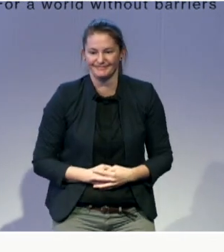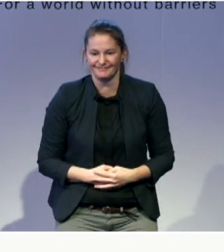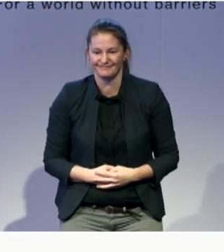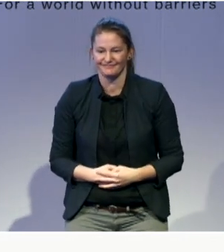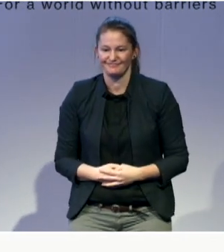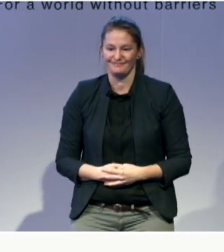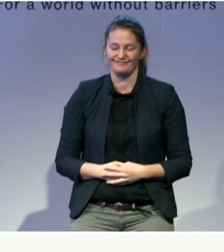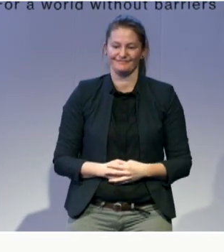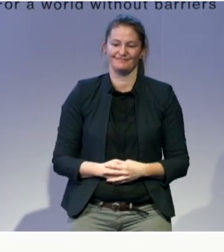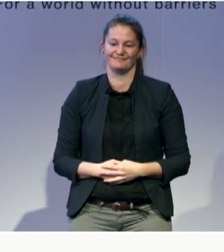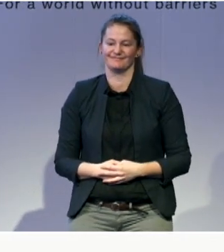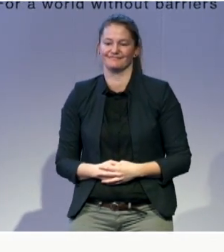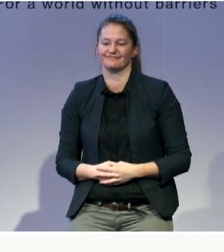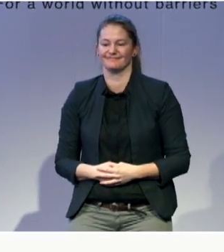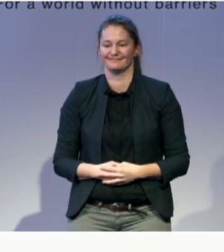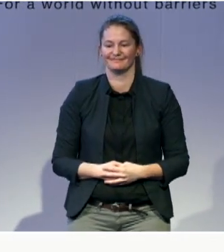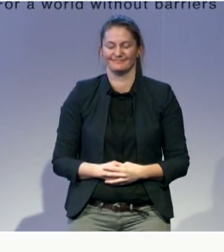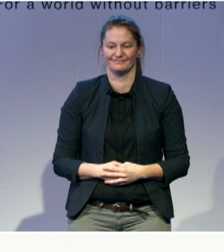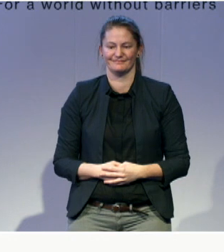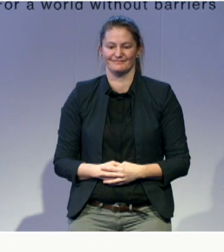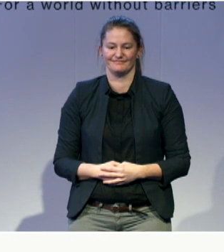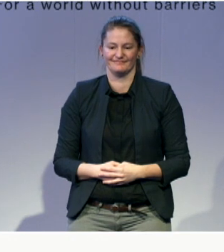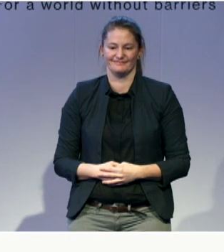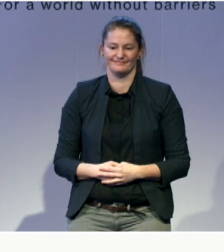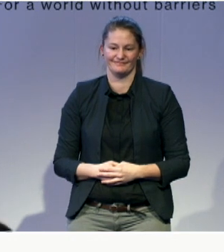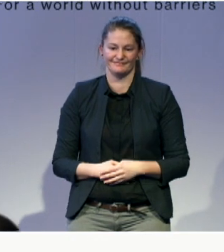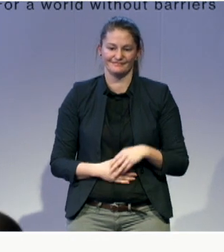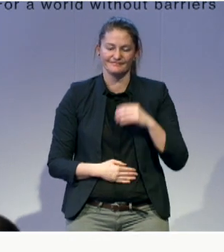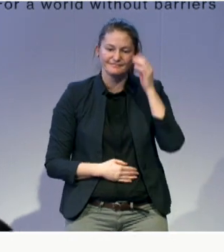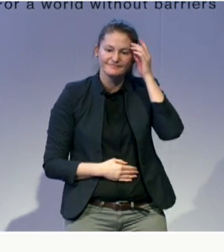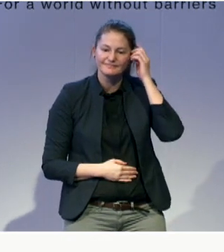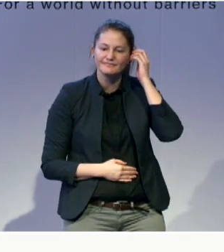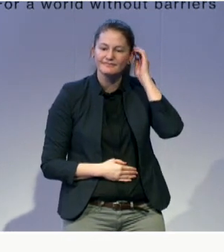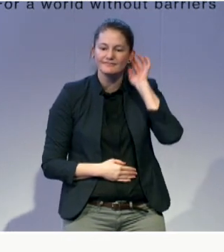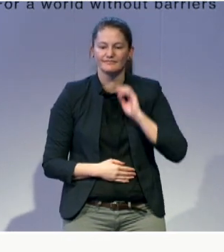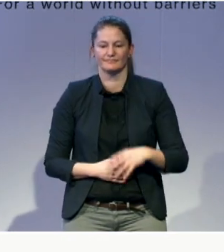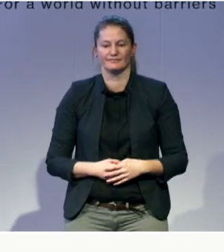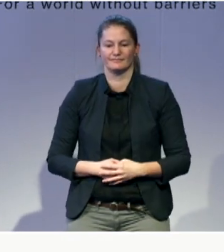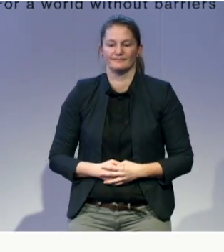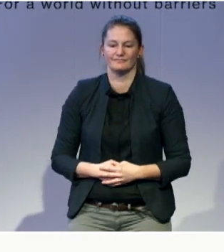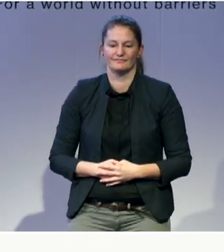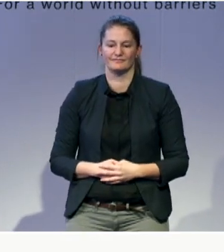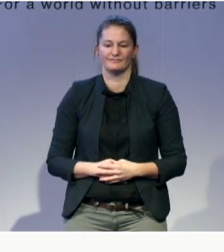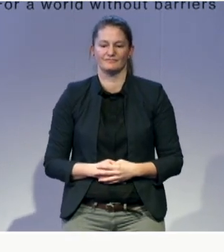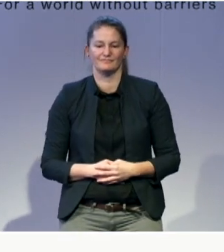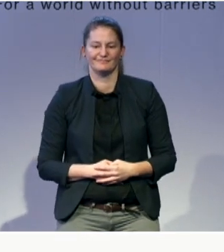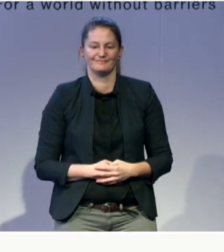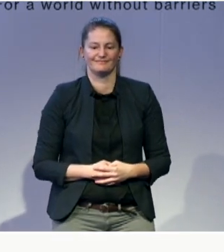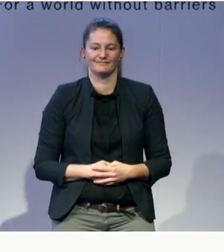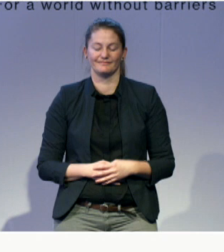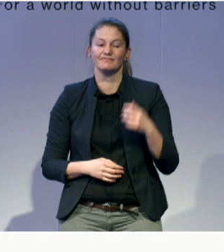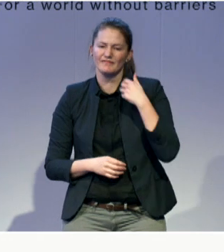I've had some amazing couple of years in this space. I've seen my blind